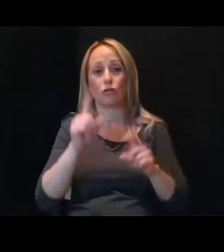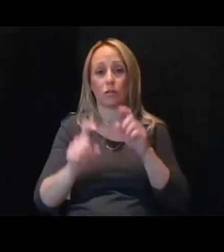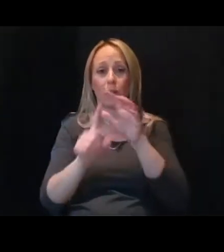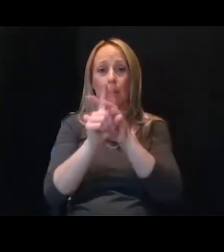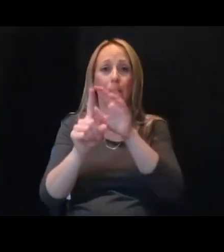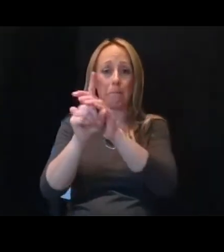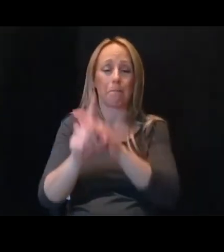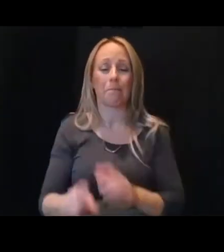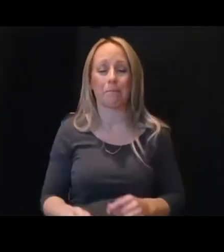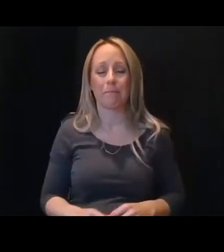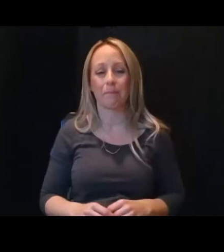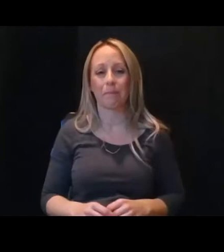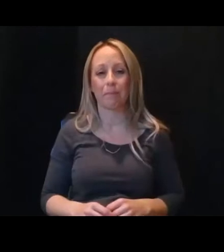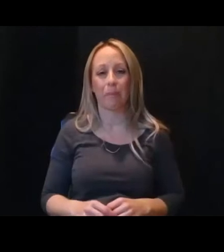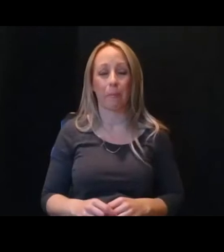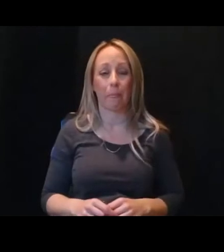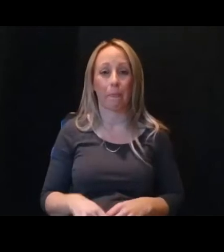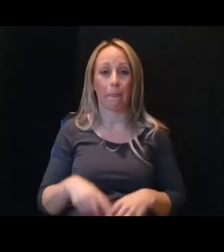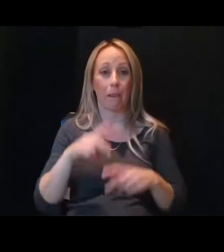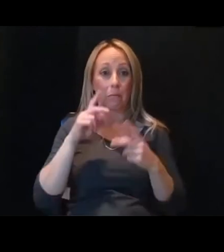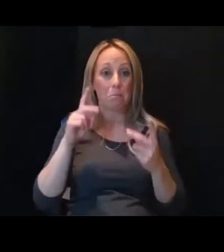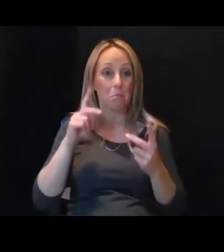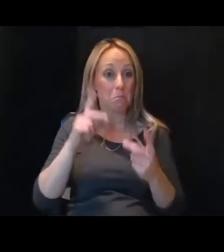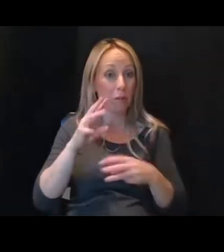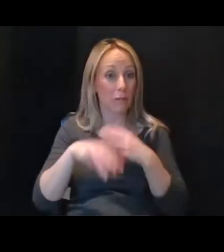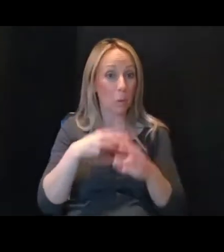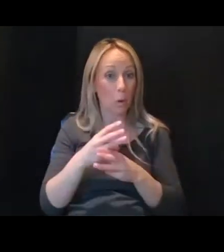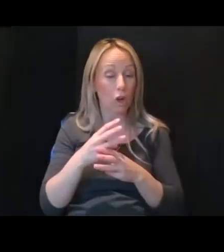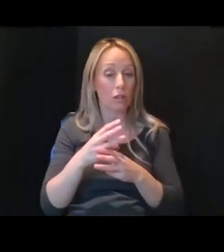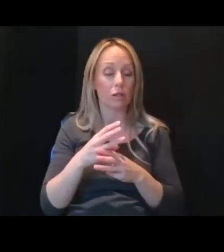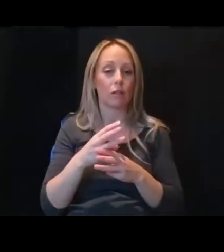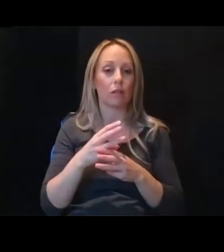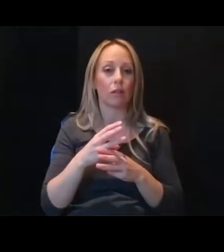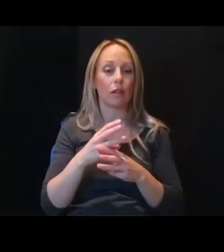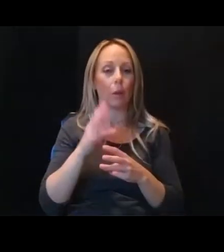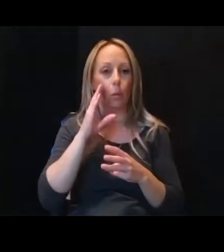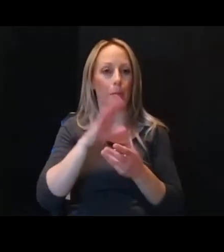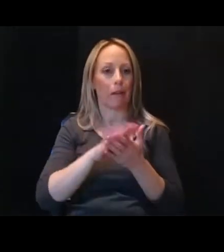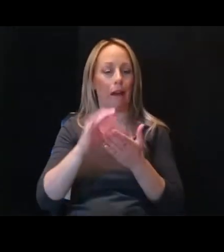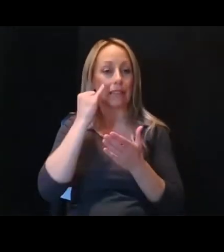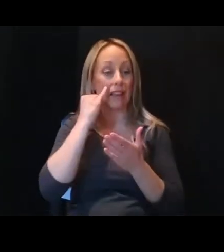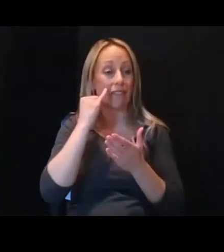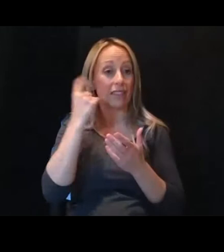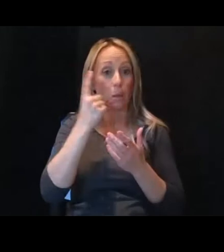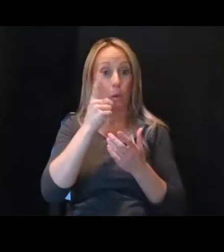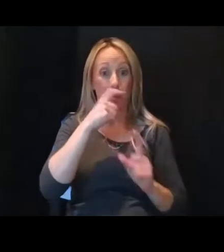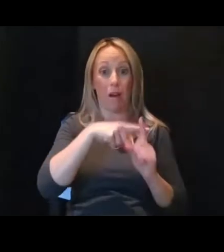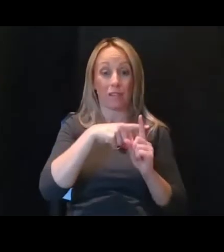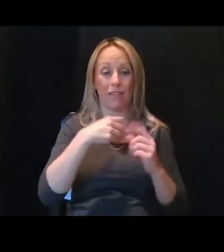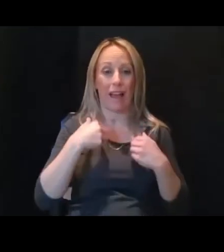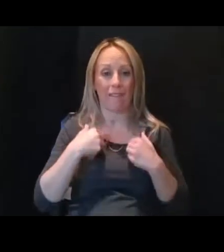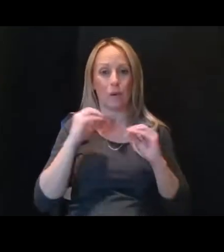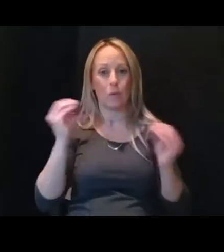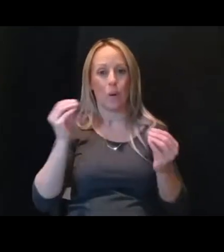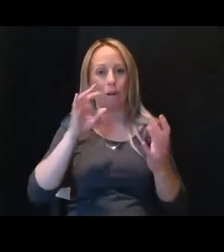In a perfect world, we would call a positive case and they would tell us that they have no contacts who need to quarantine because they